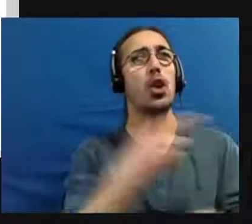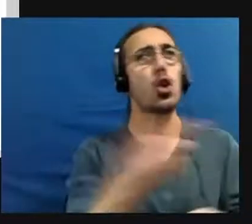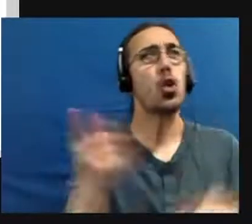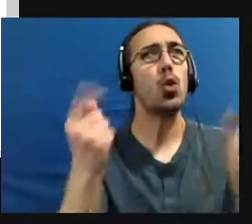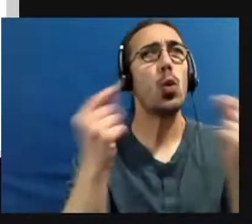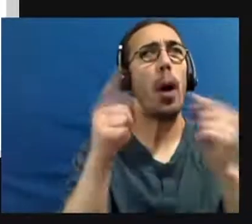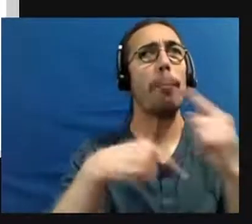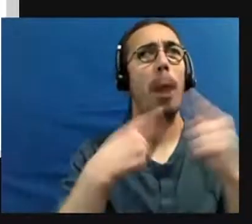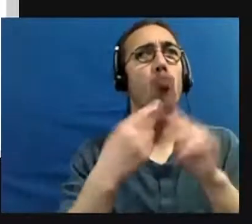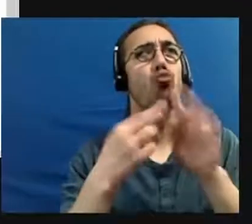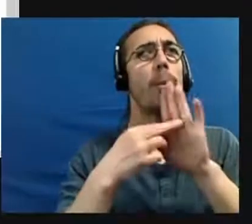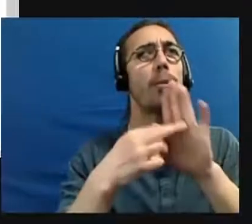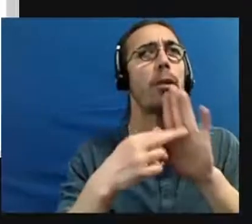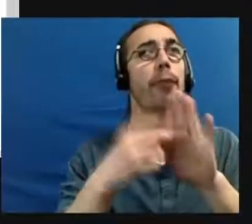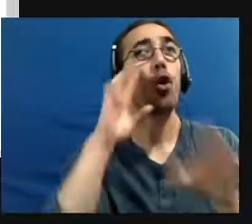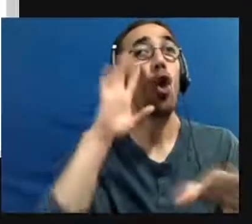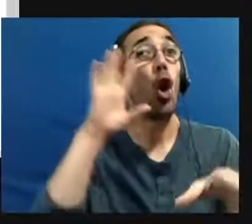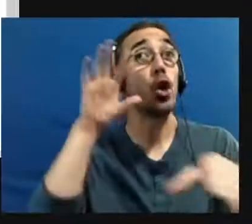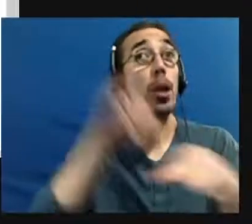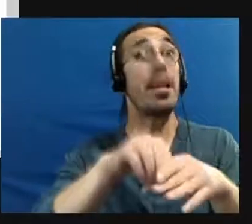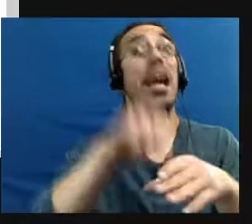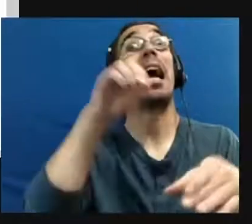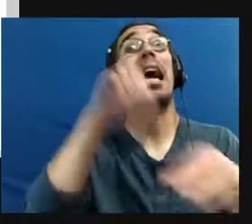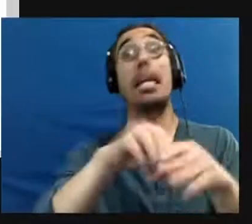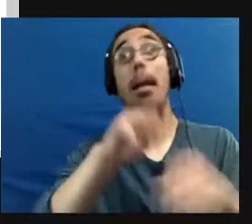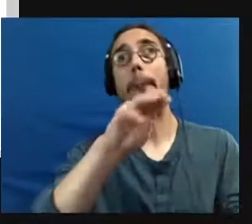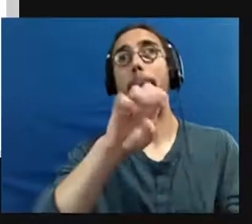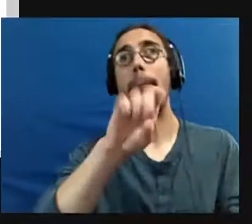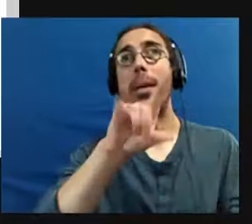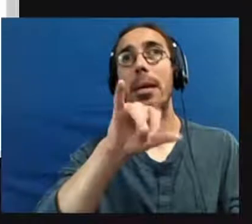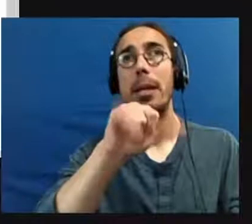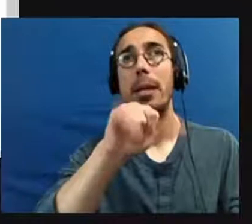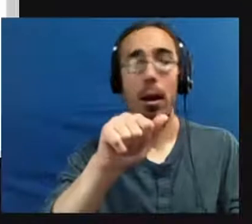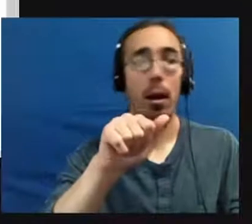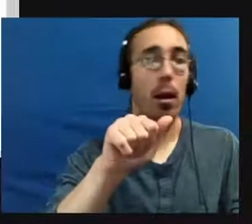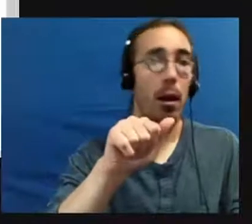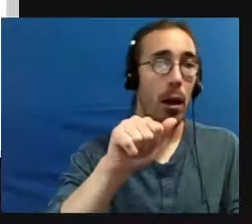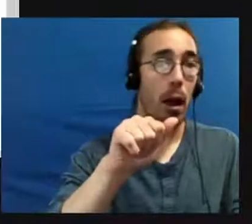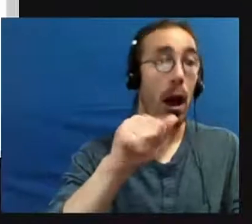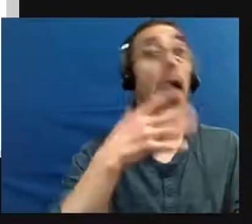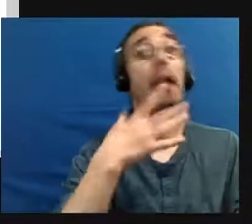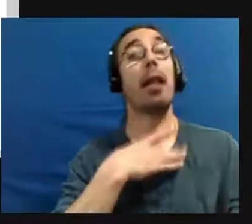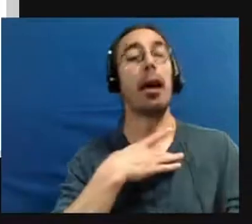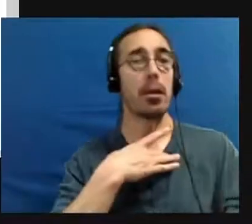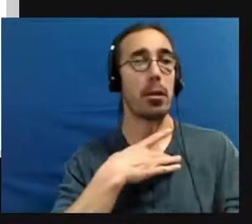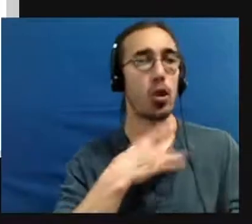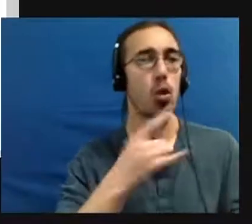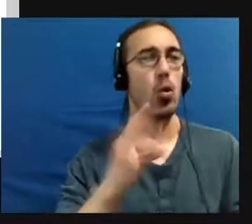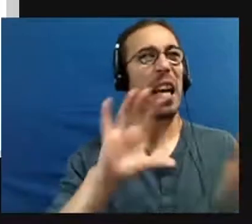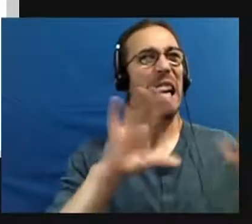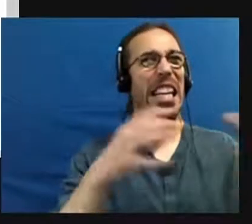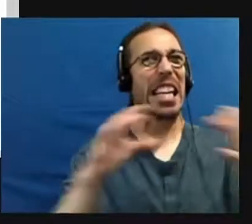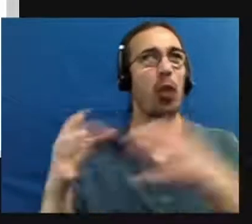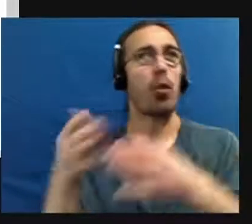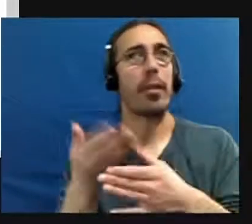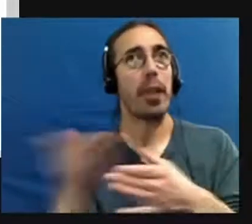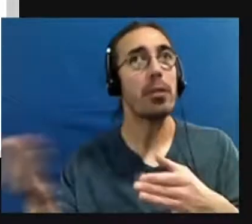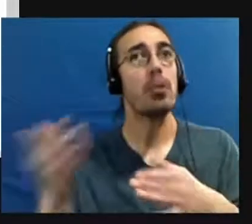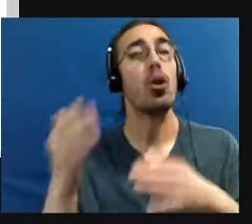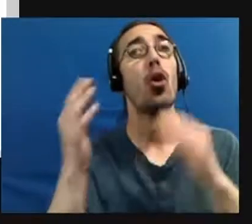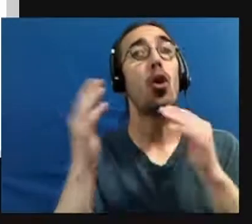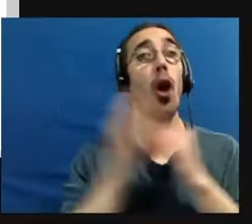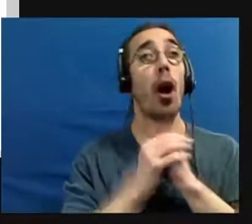representation of autism in media? I like to categorize things. So I've come up with the 6 S's. Which